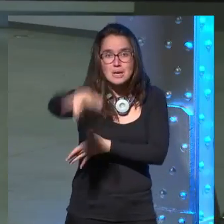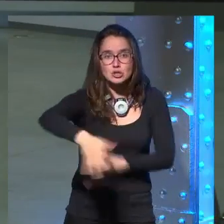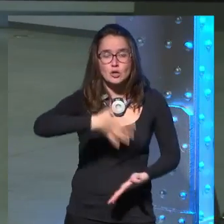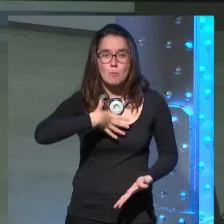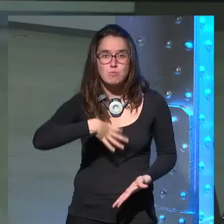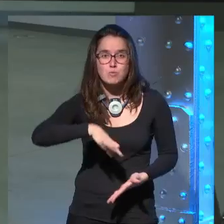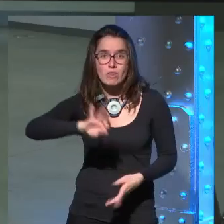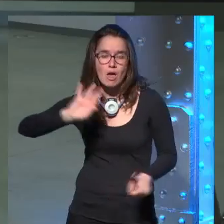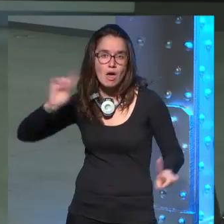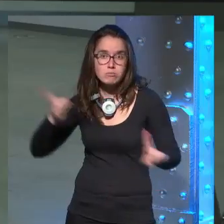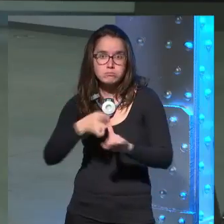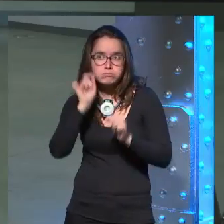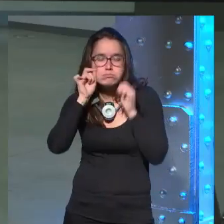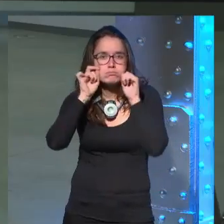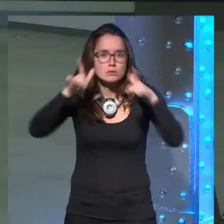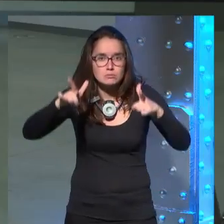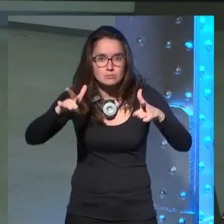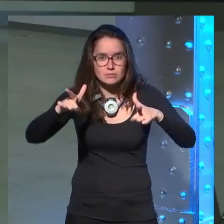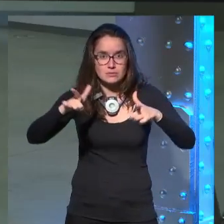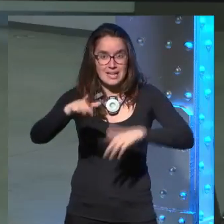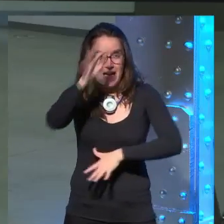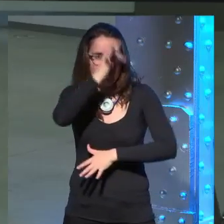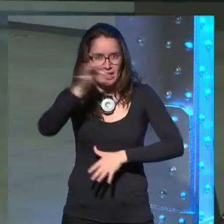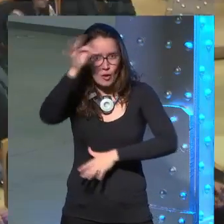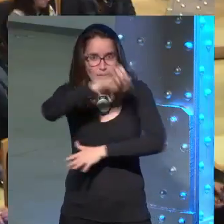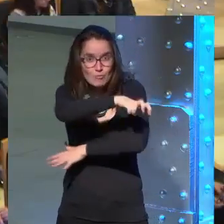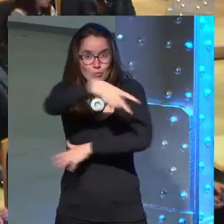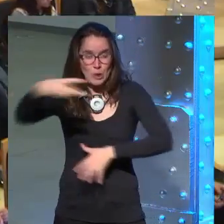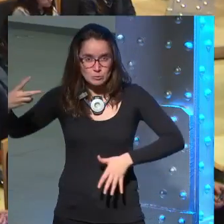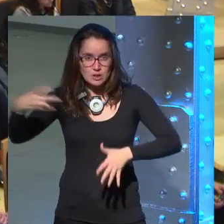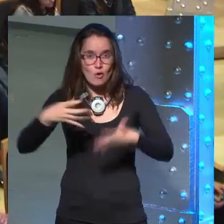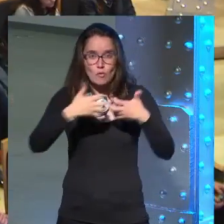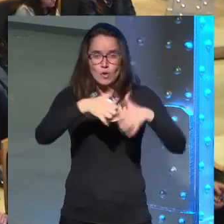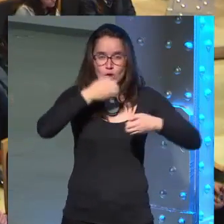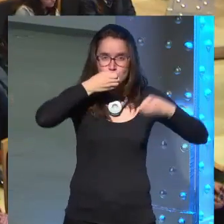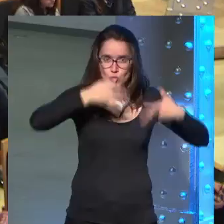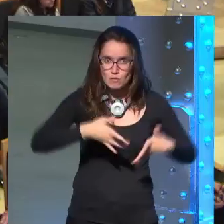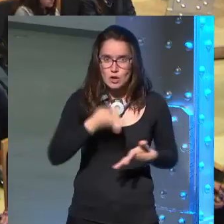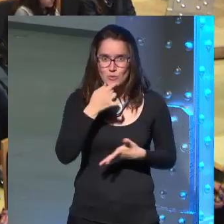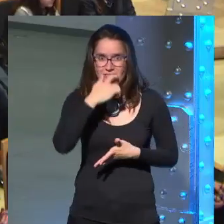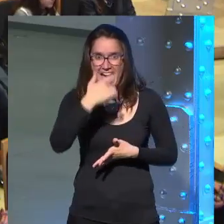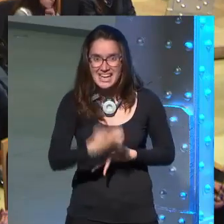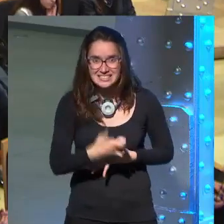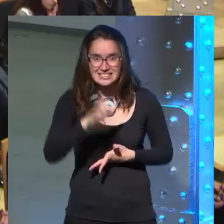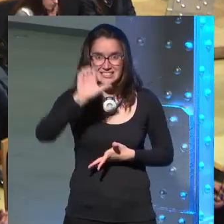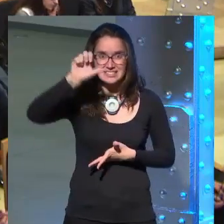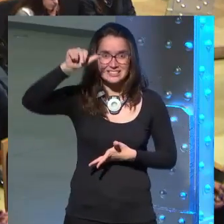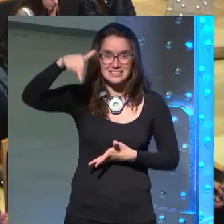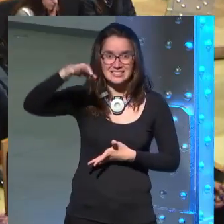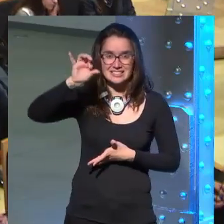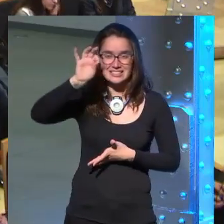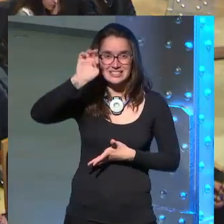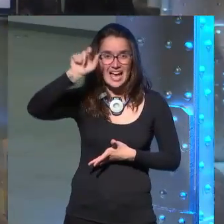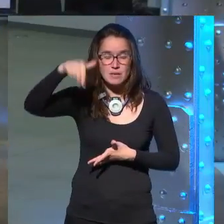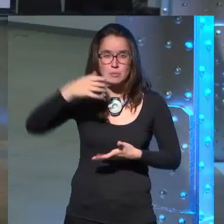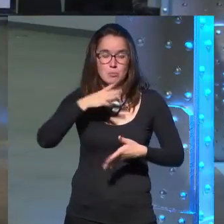of satisfaction with this theory, which almost works too well, as Einstein says. It's very impressive, and it is very